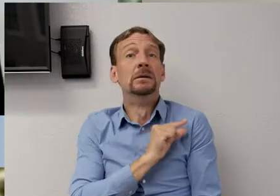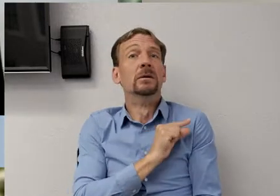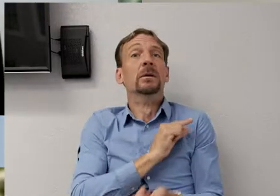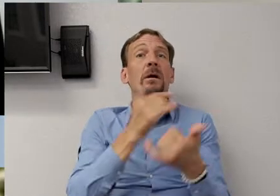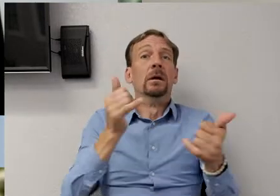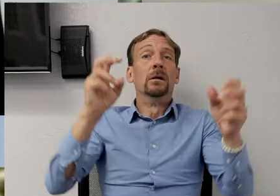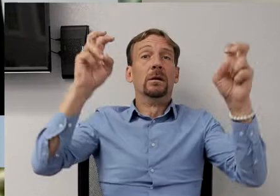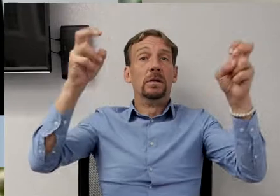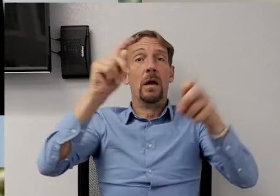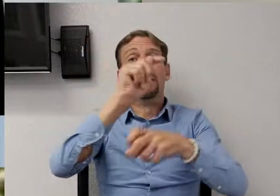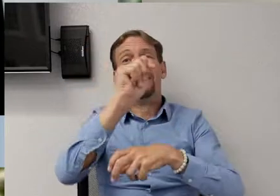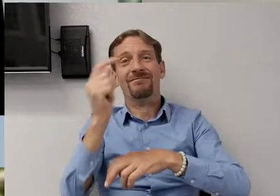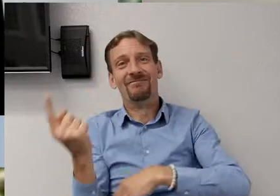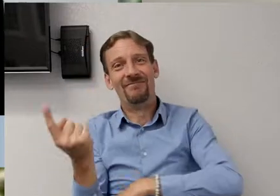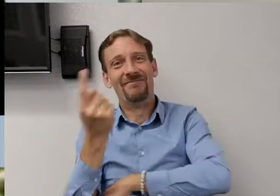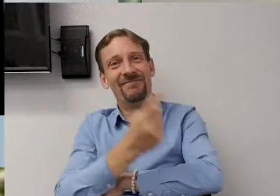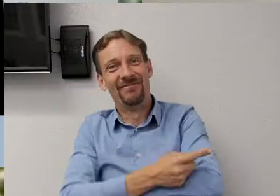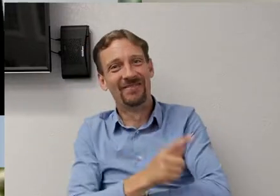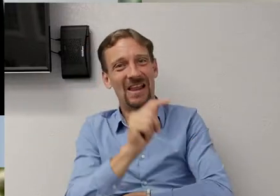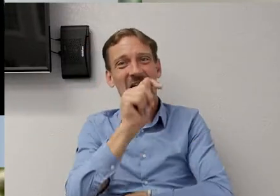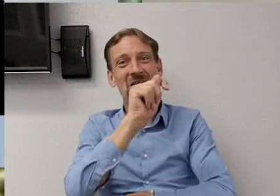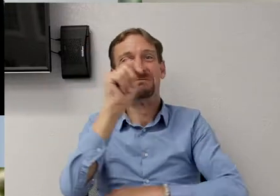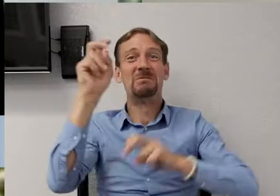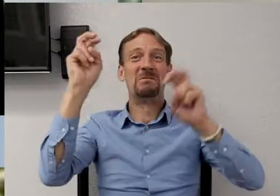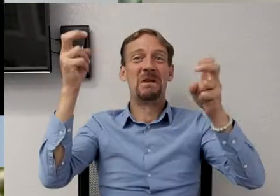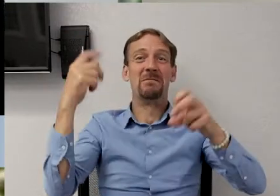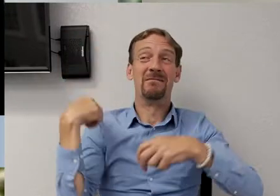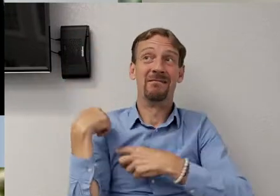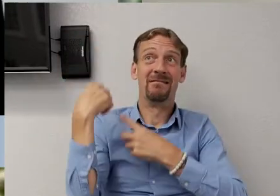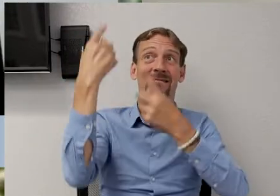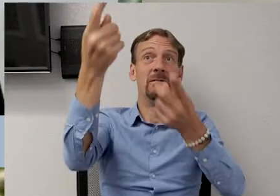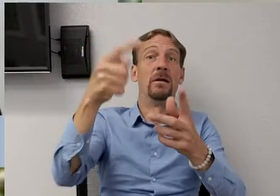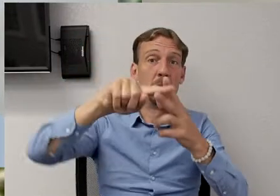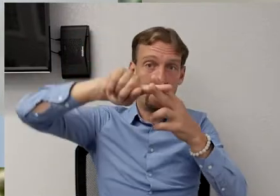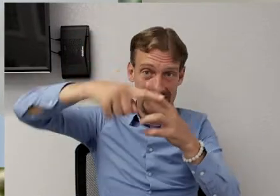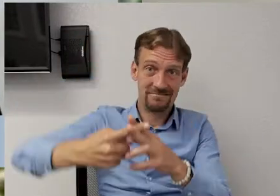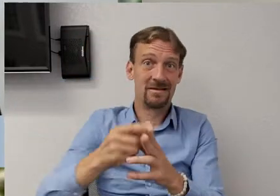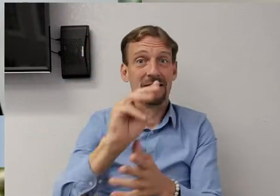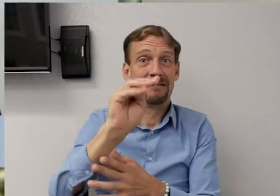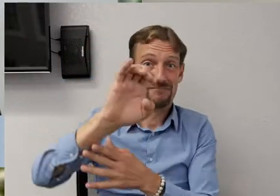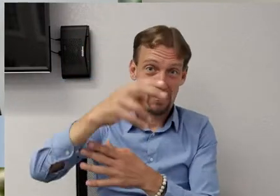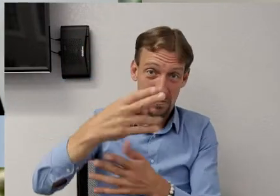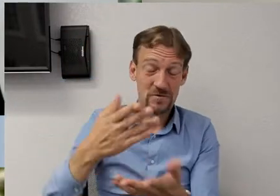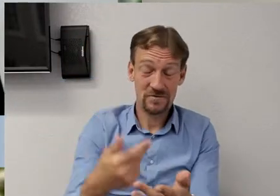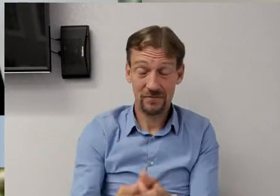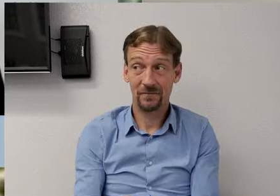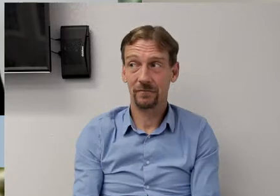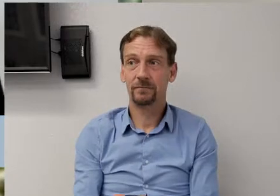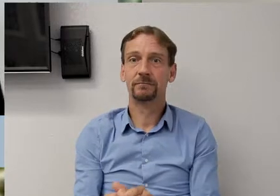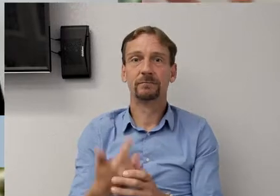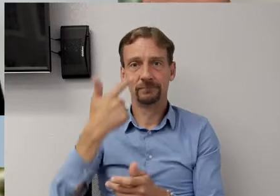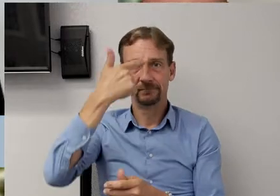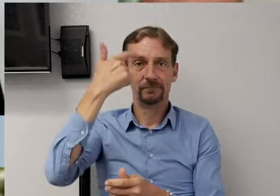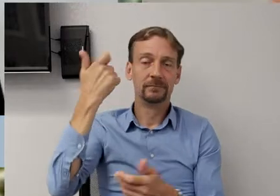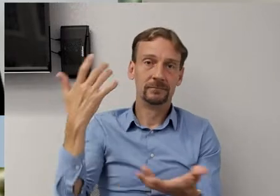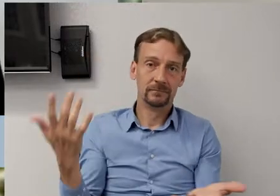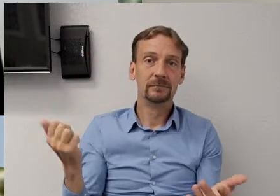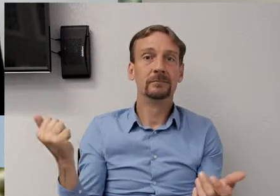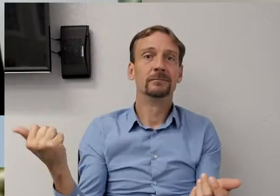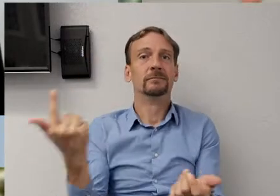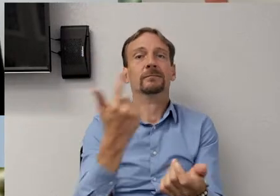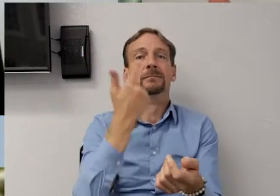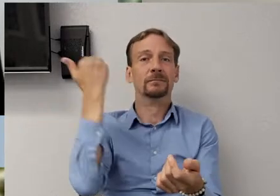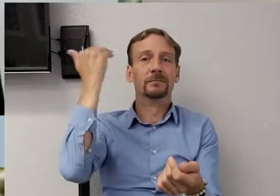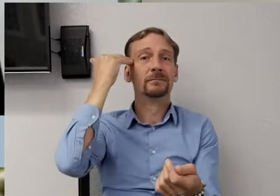the day, and actually it's been the topic of the day all the way back to the beginning of March. Mm-hmm. Because as everybody